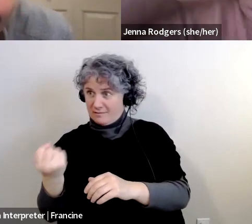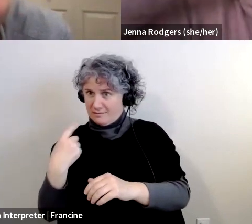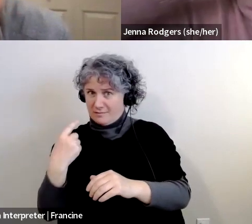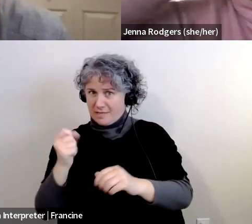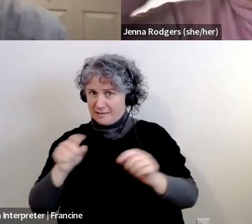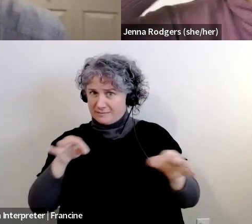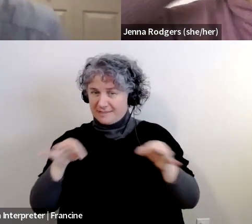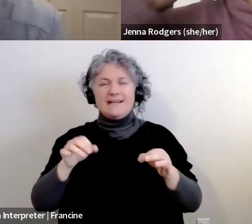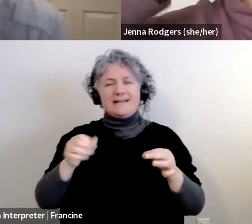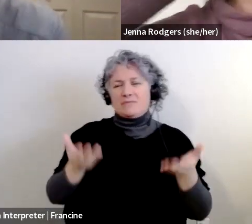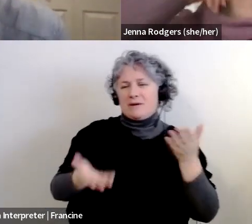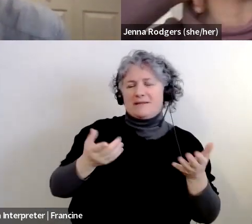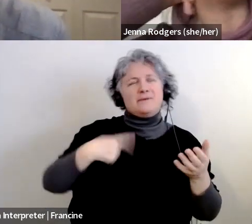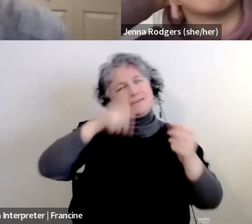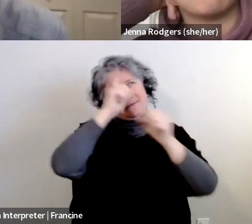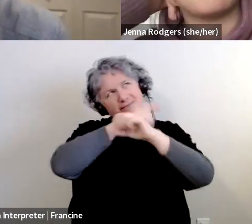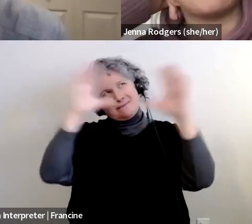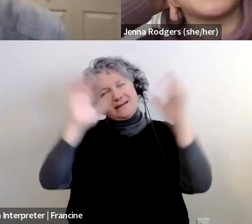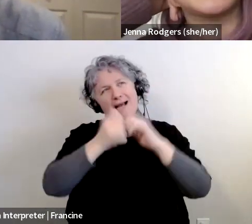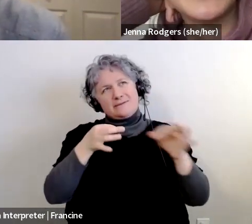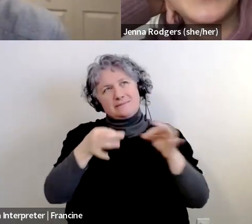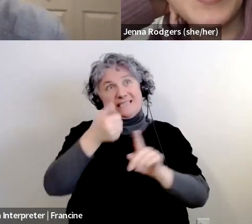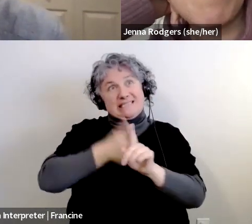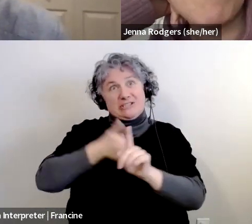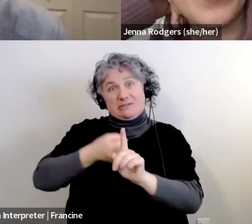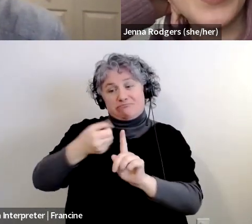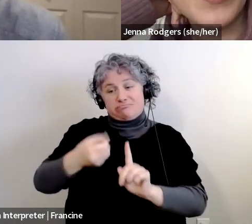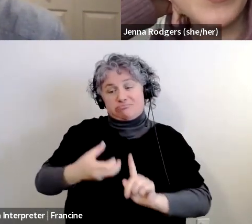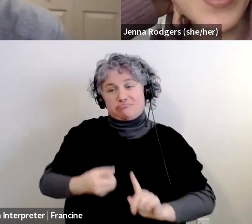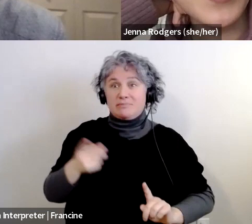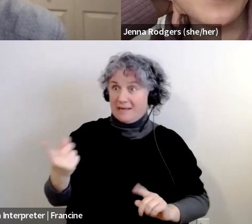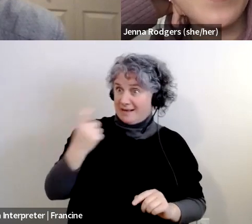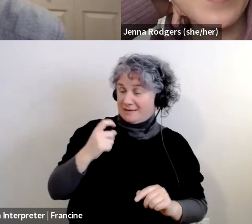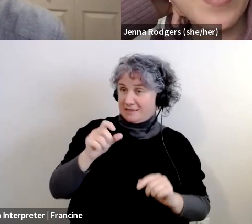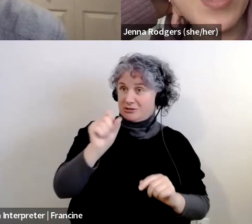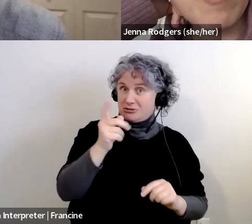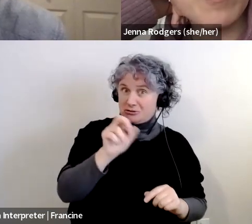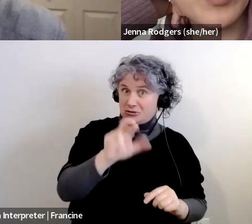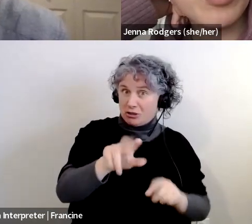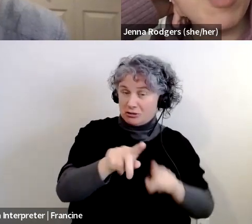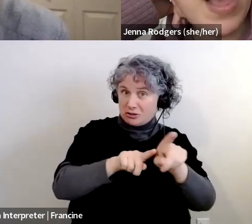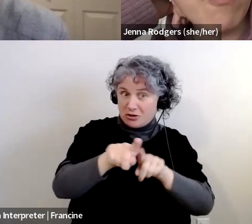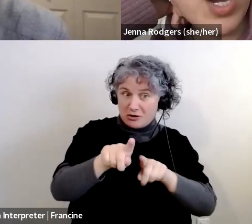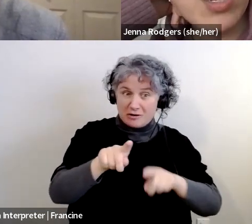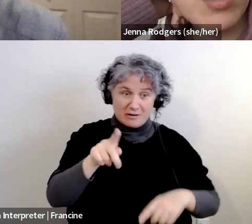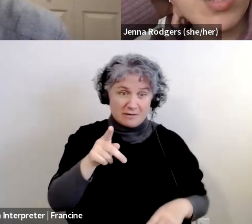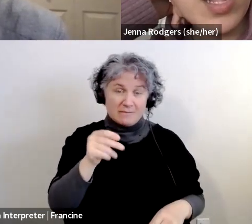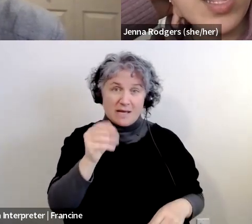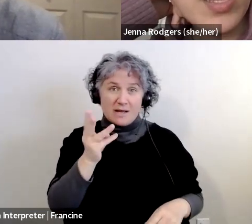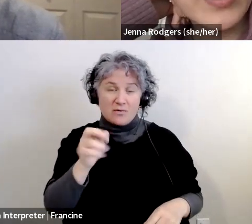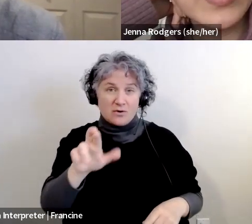through this and we're trying to go, like, can we explain each and every one of these? And I think star